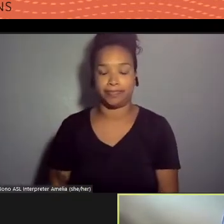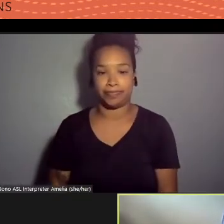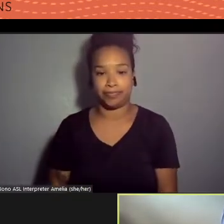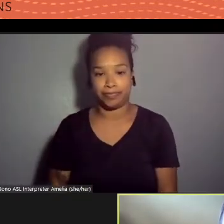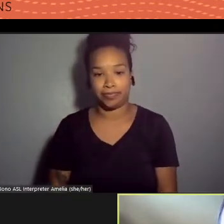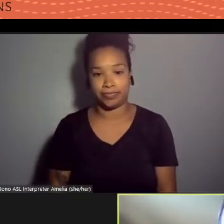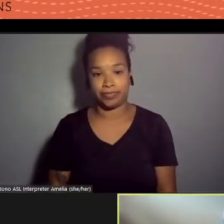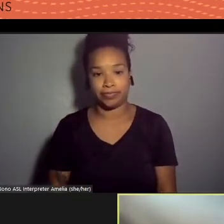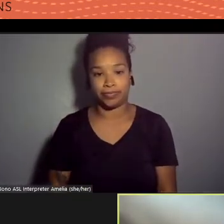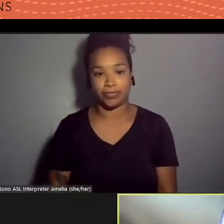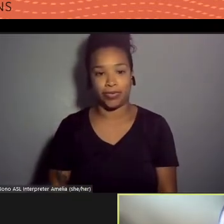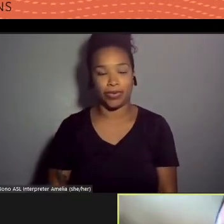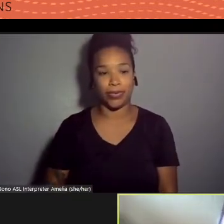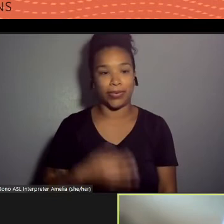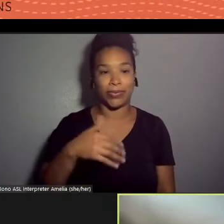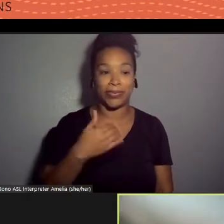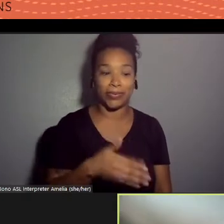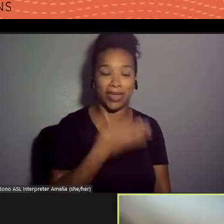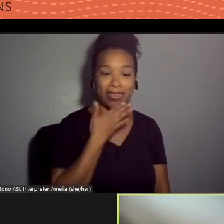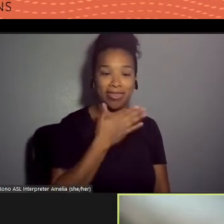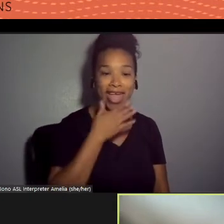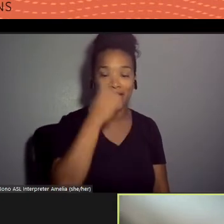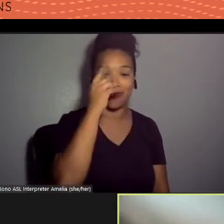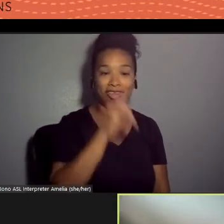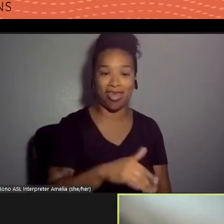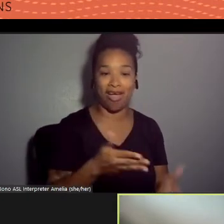Oh. Thank you for that offering.